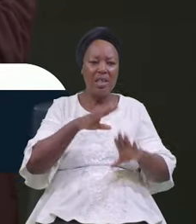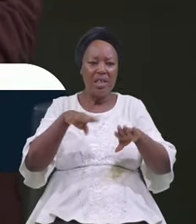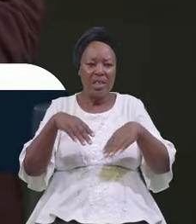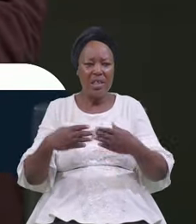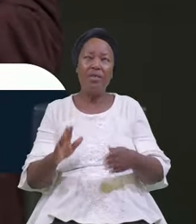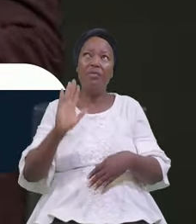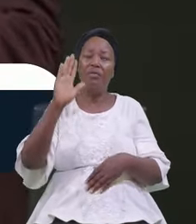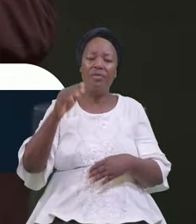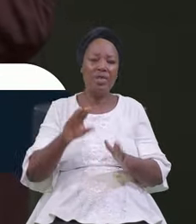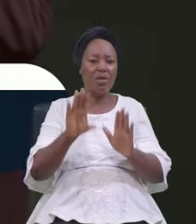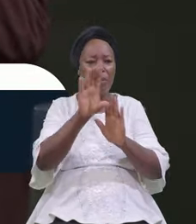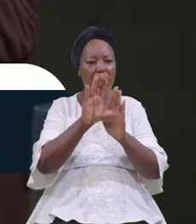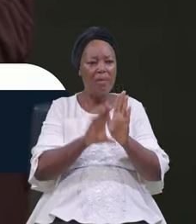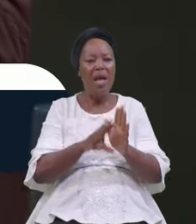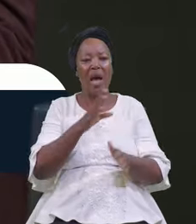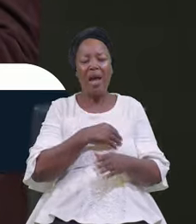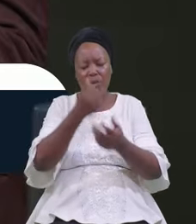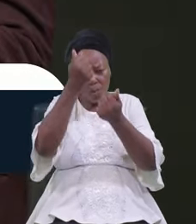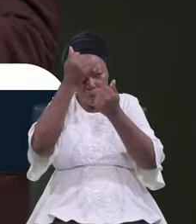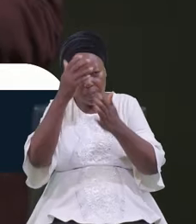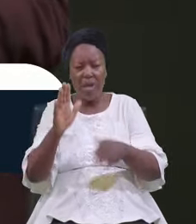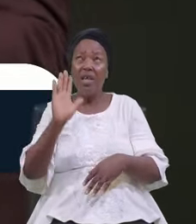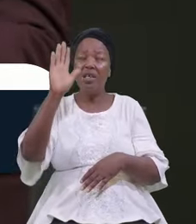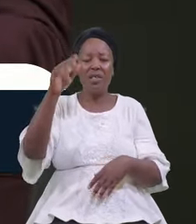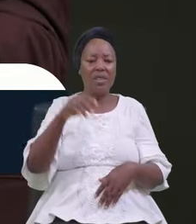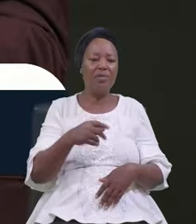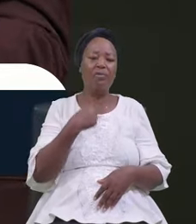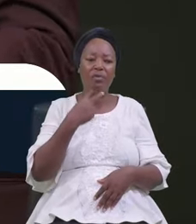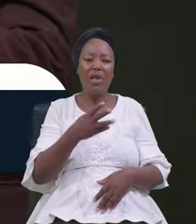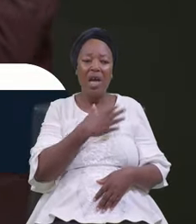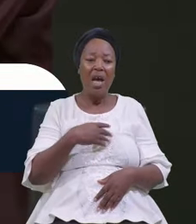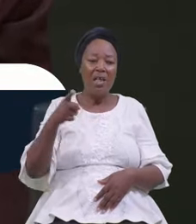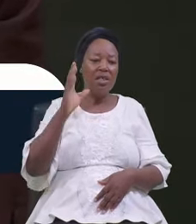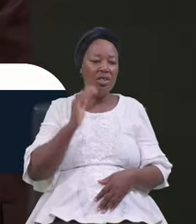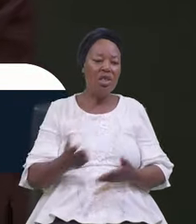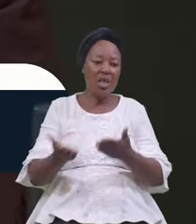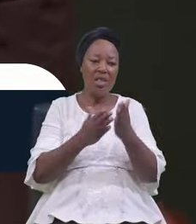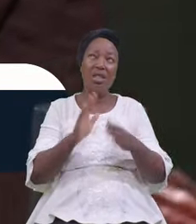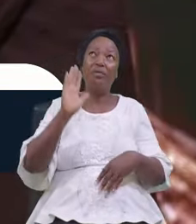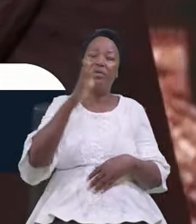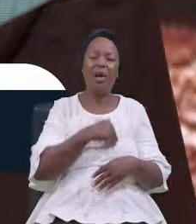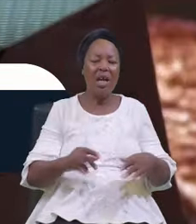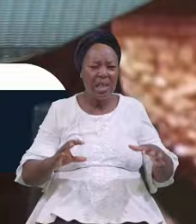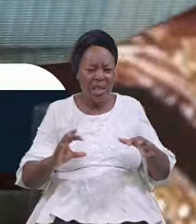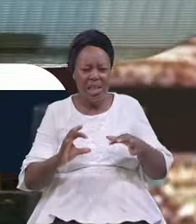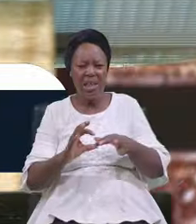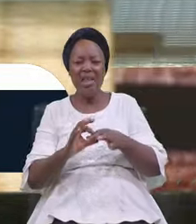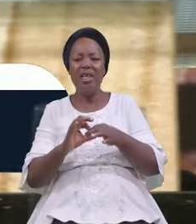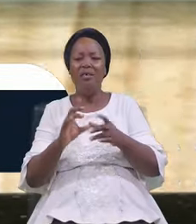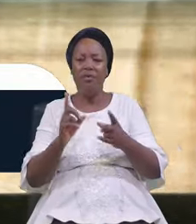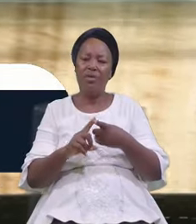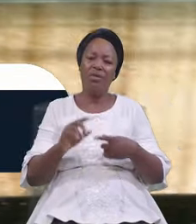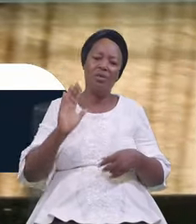his commandments and obey his voice, and ye shall serve him and cleave unto